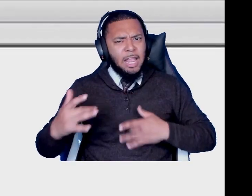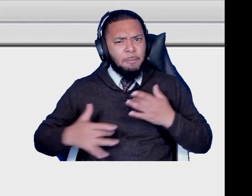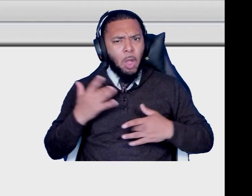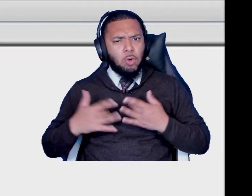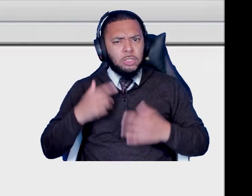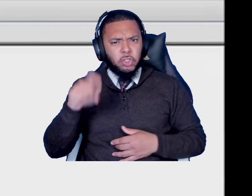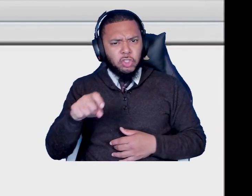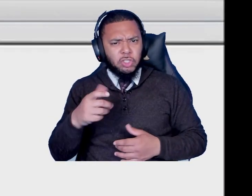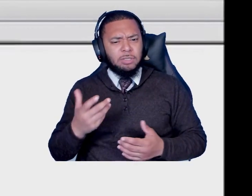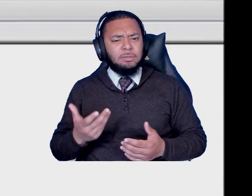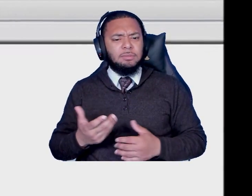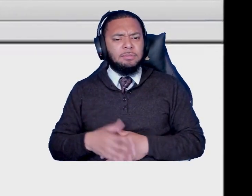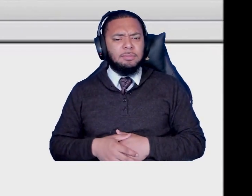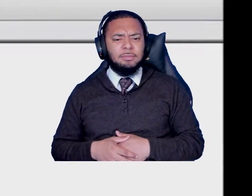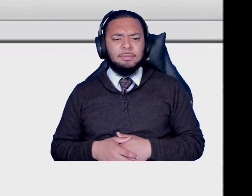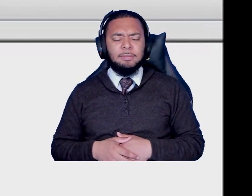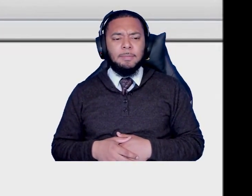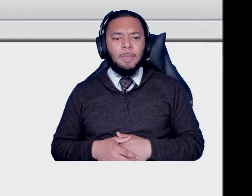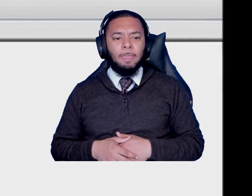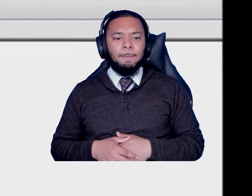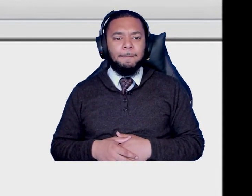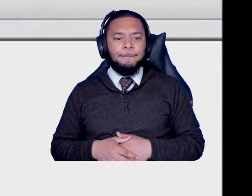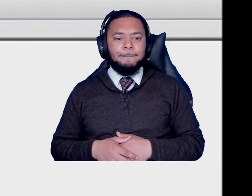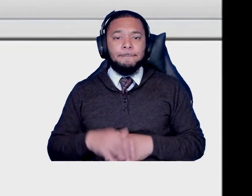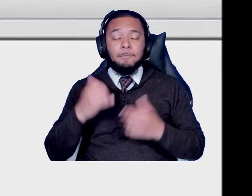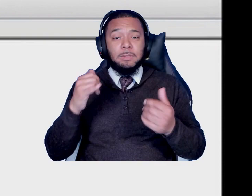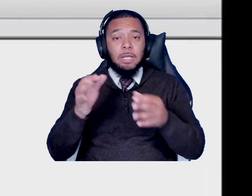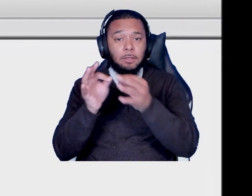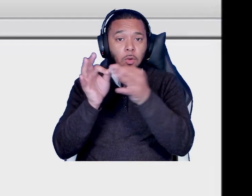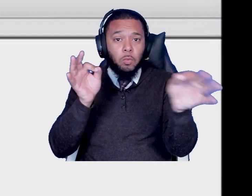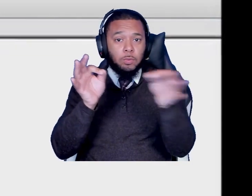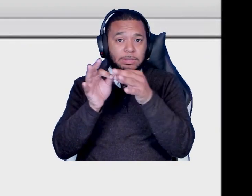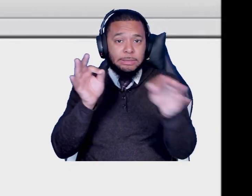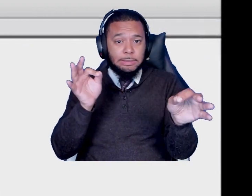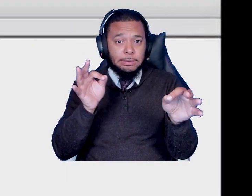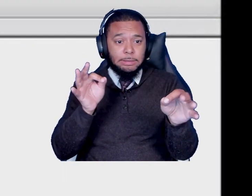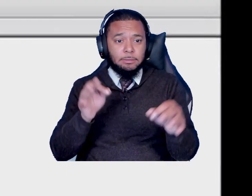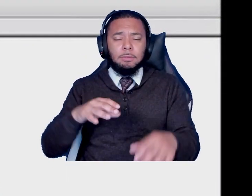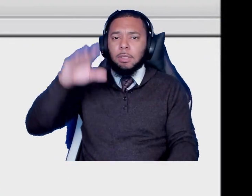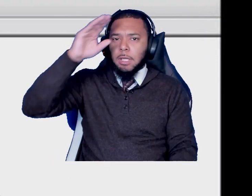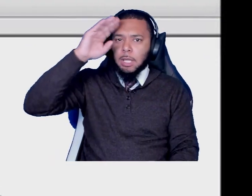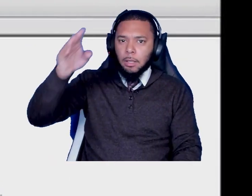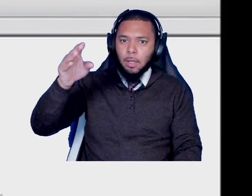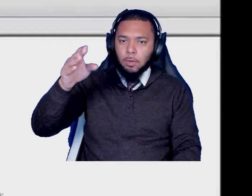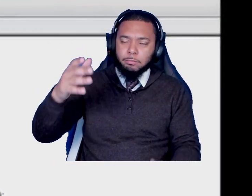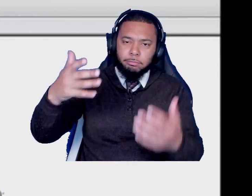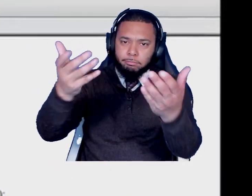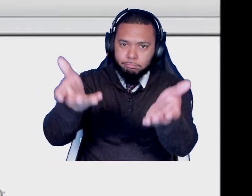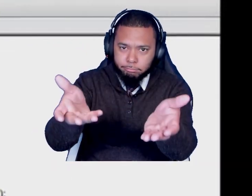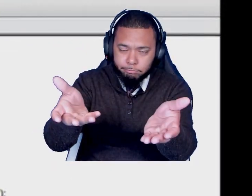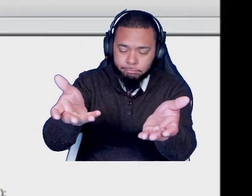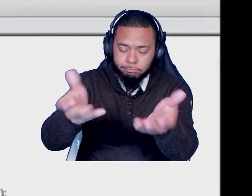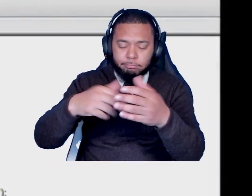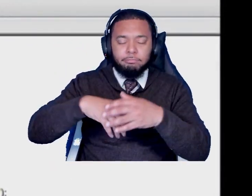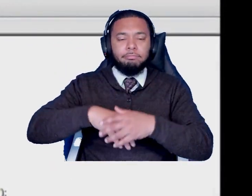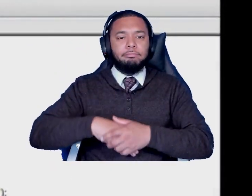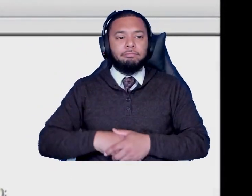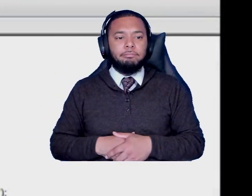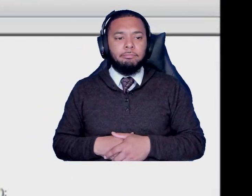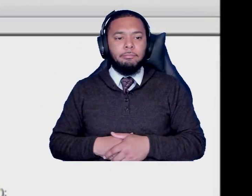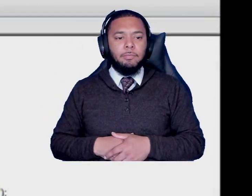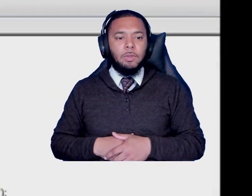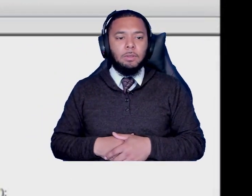an exclamation mark. So this whole sentence, hello, whatever the name